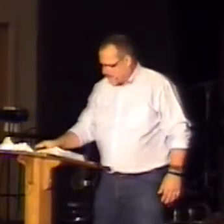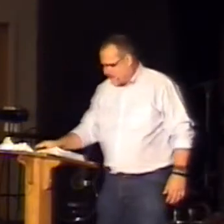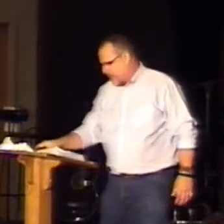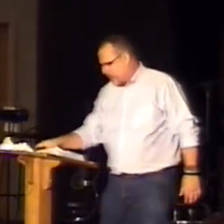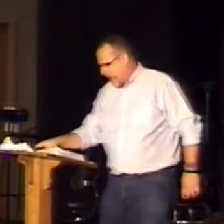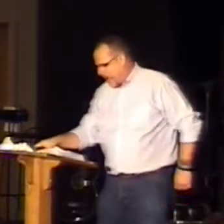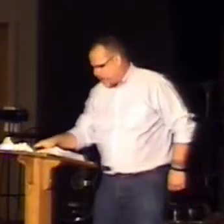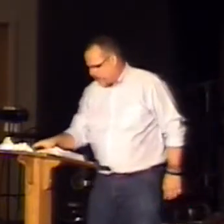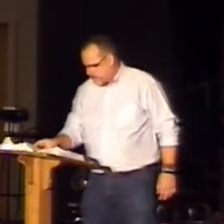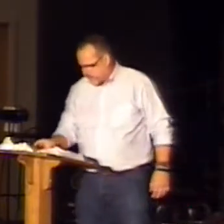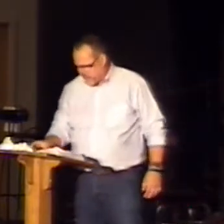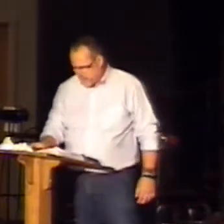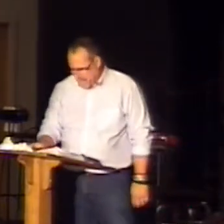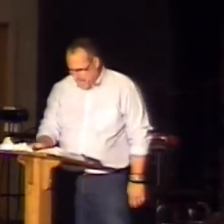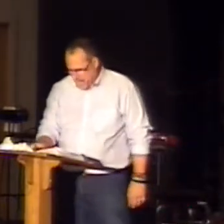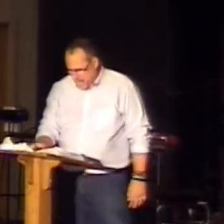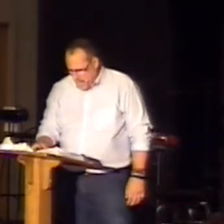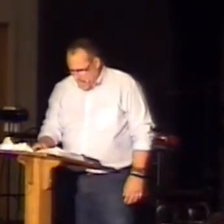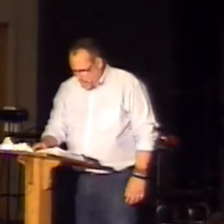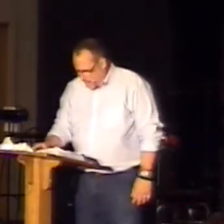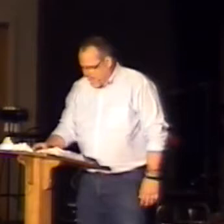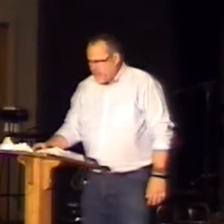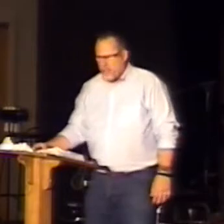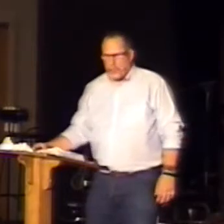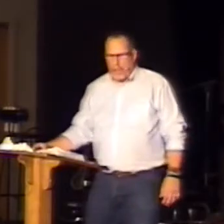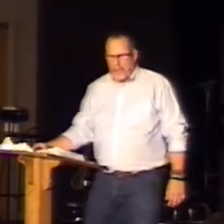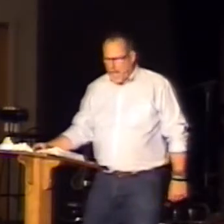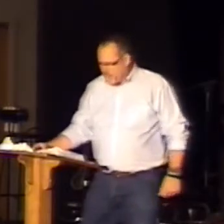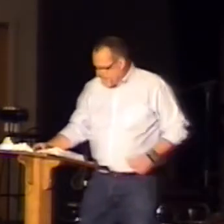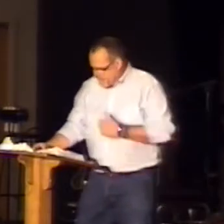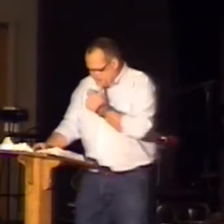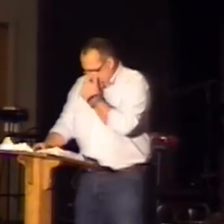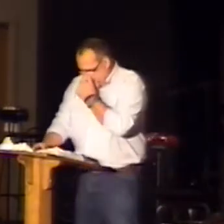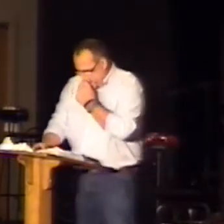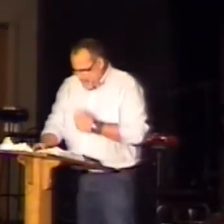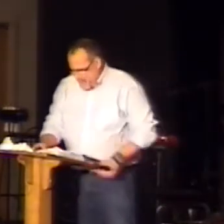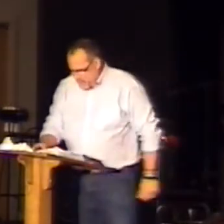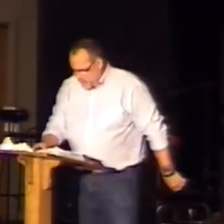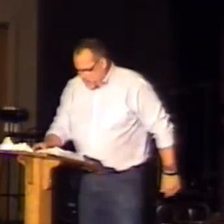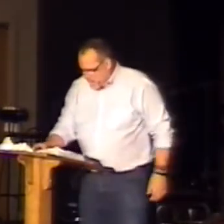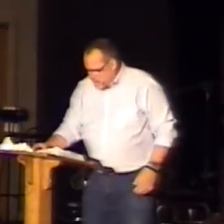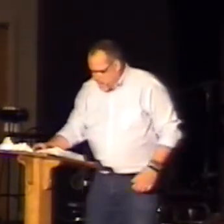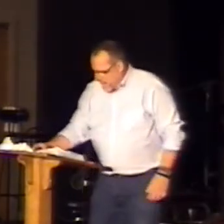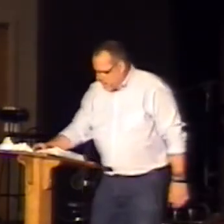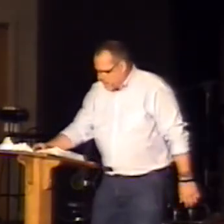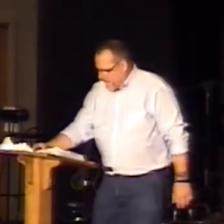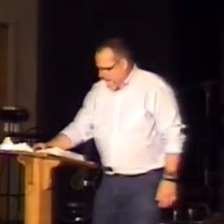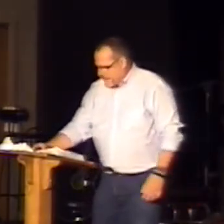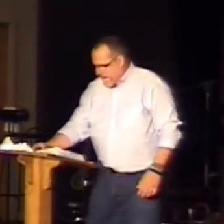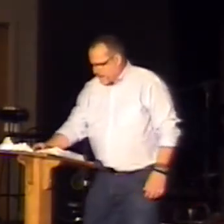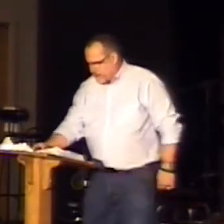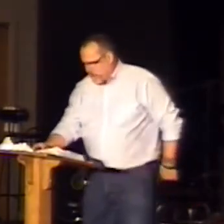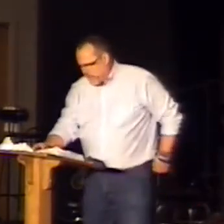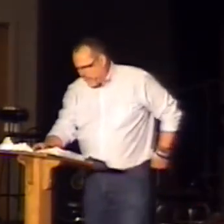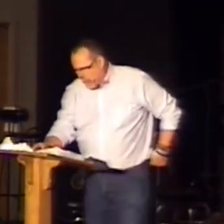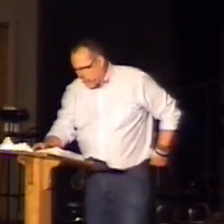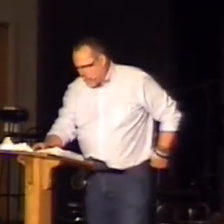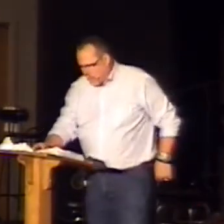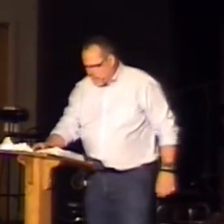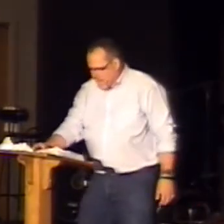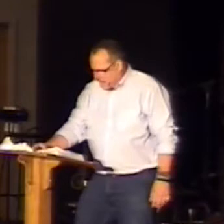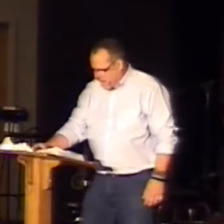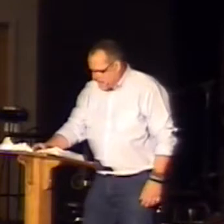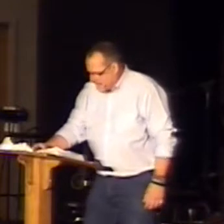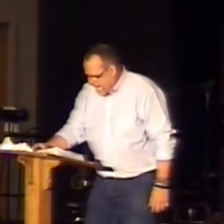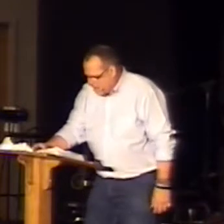world, his invisible attributes are clearly seen. Revelation 12:9 says this: So the great dragon was cast out, the serpent of old,